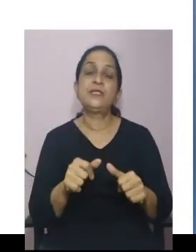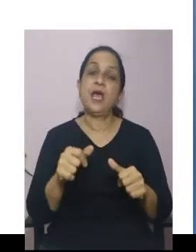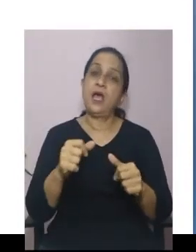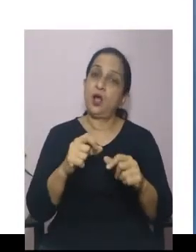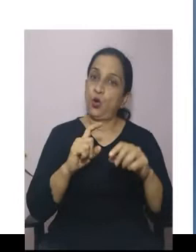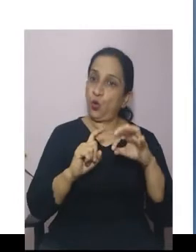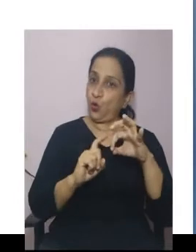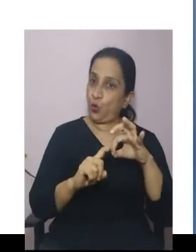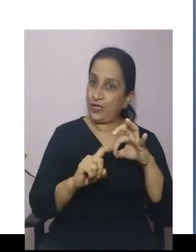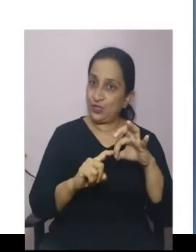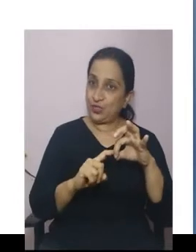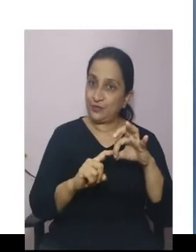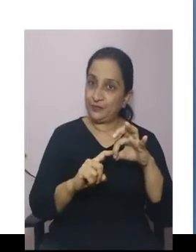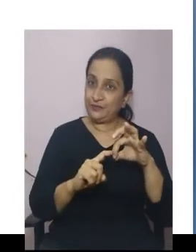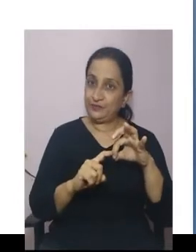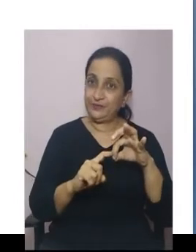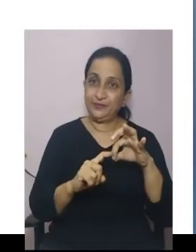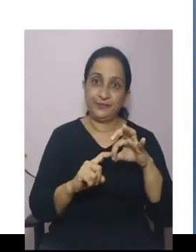20